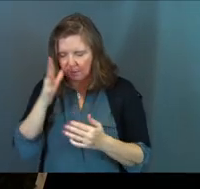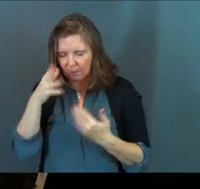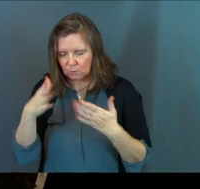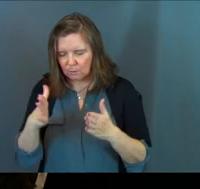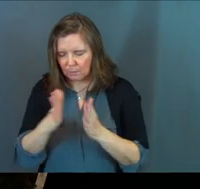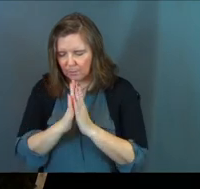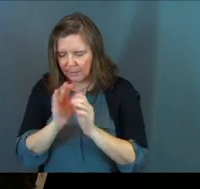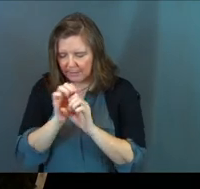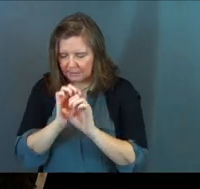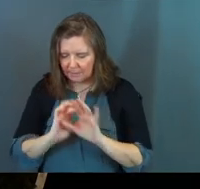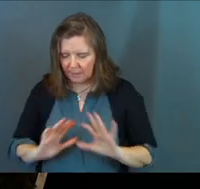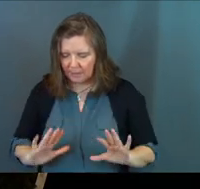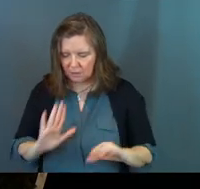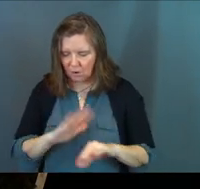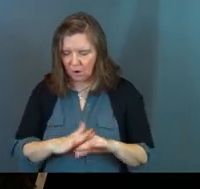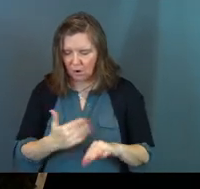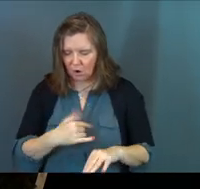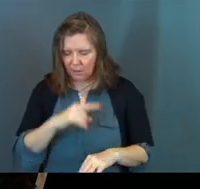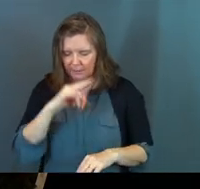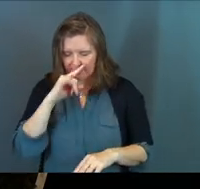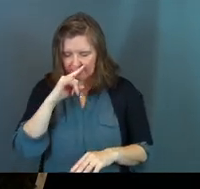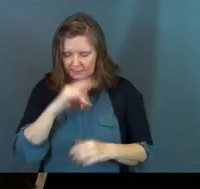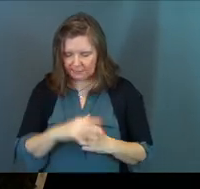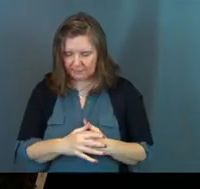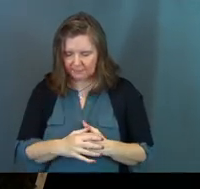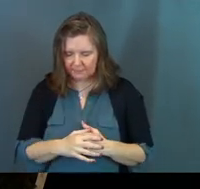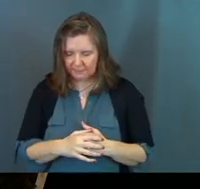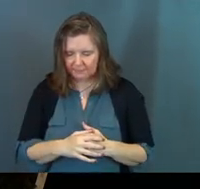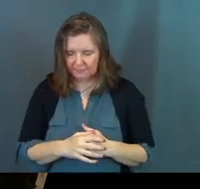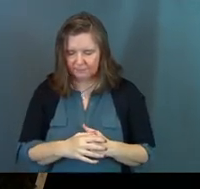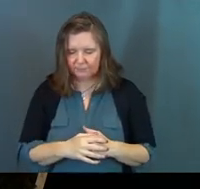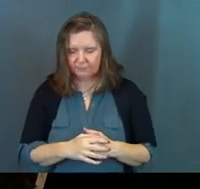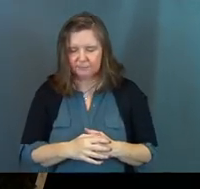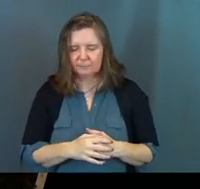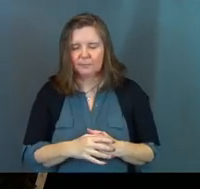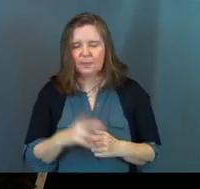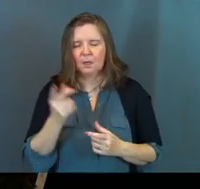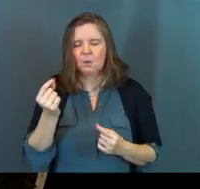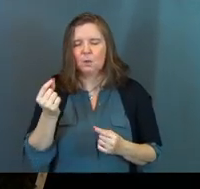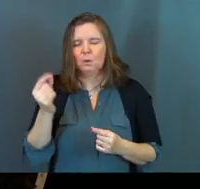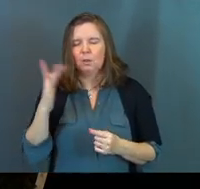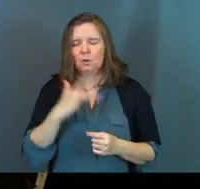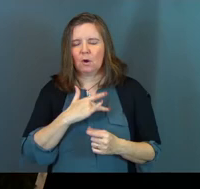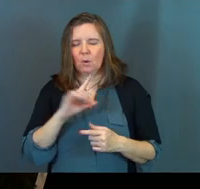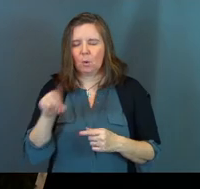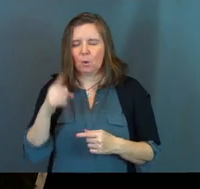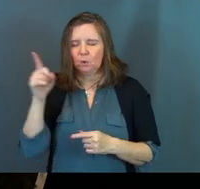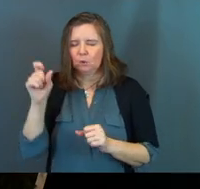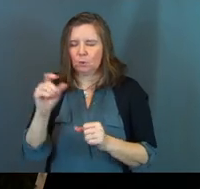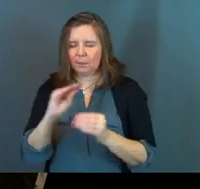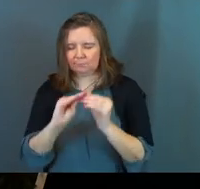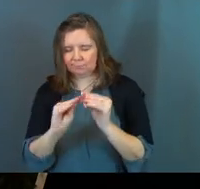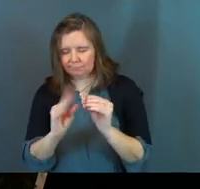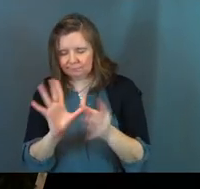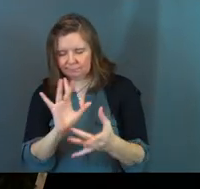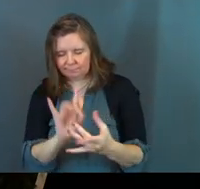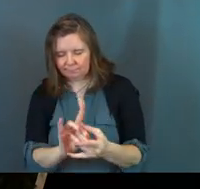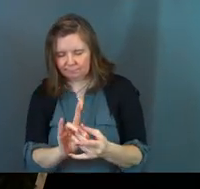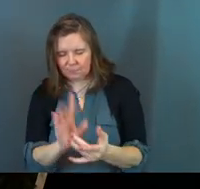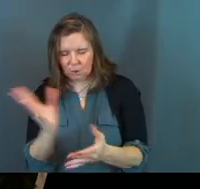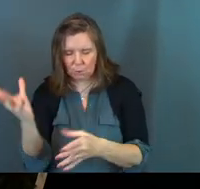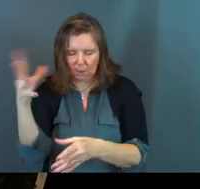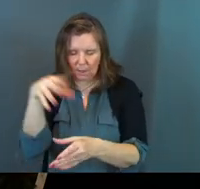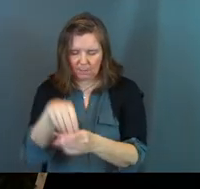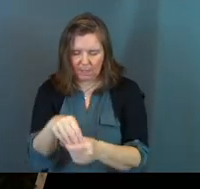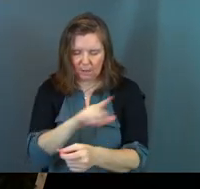in the room, we pray this blessing on our kids. God, that Jesus, you would do in their hearts what only you can do. And that Jesus, you